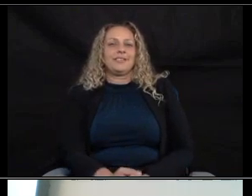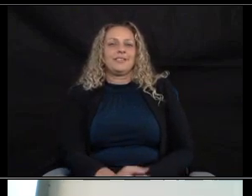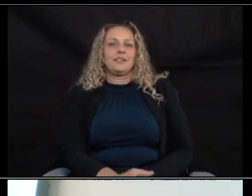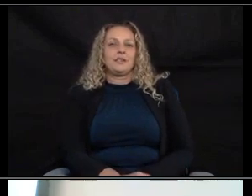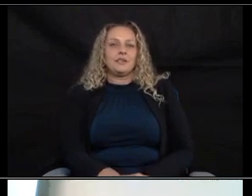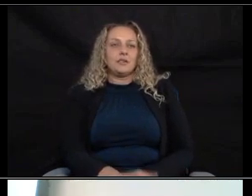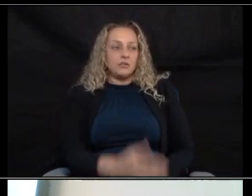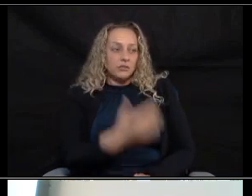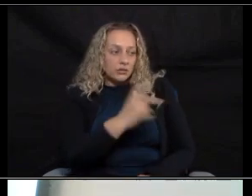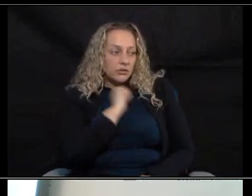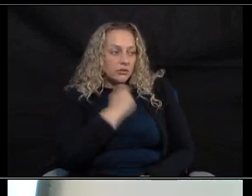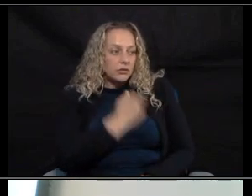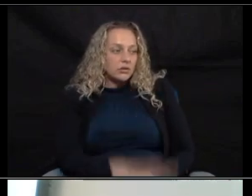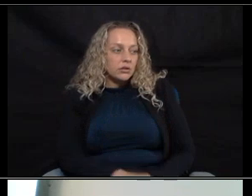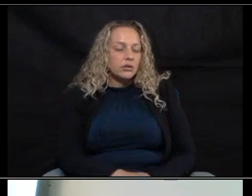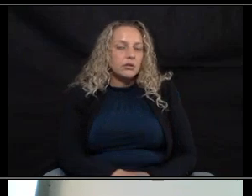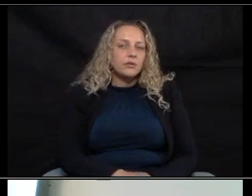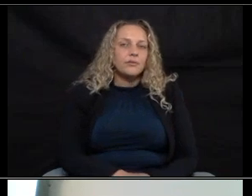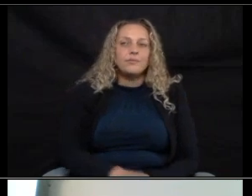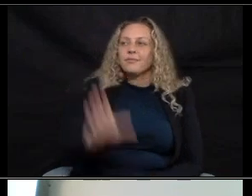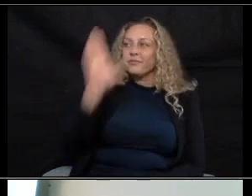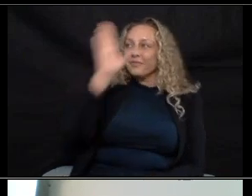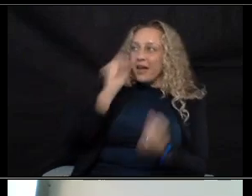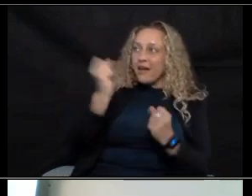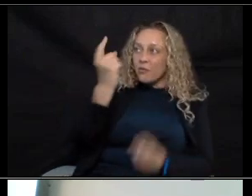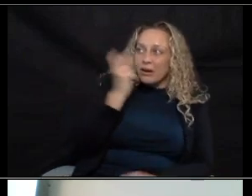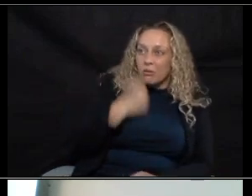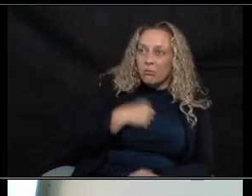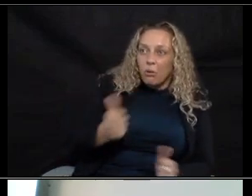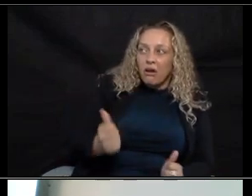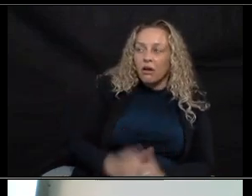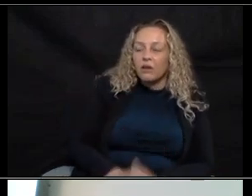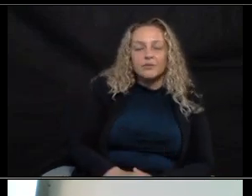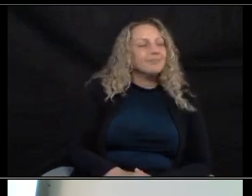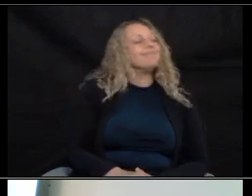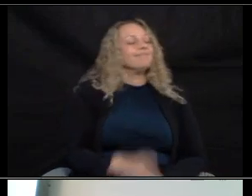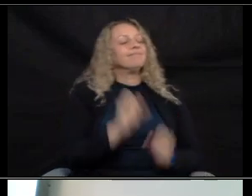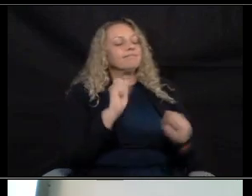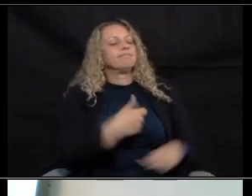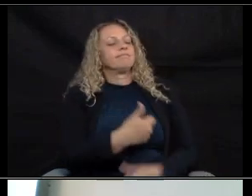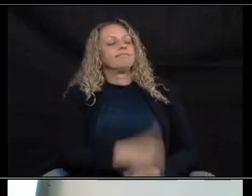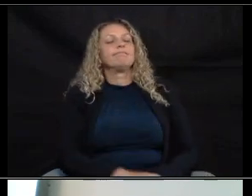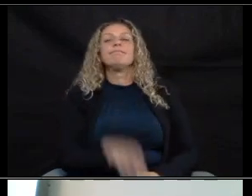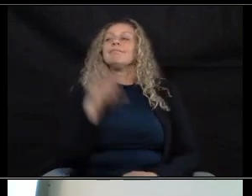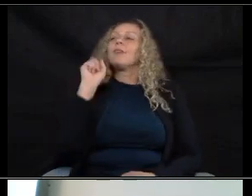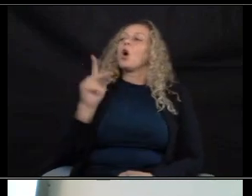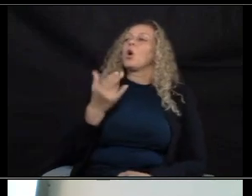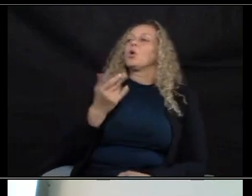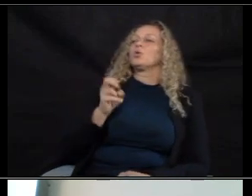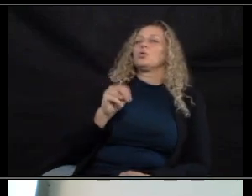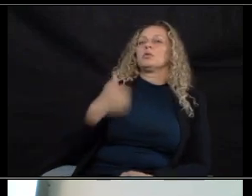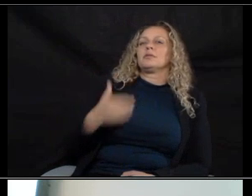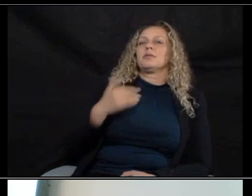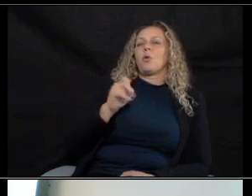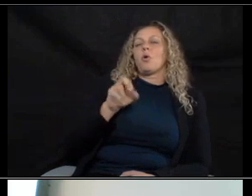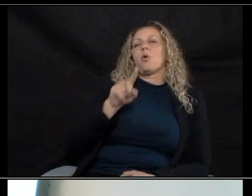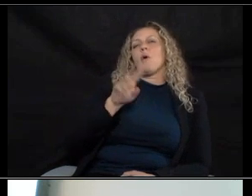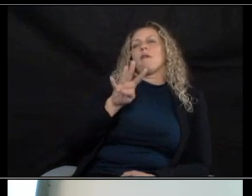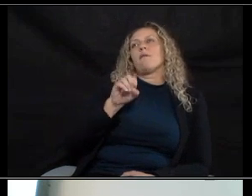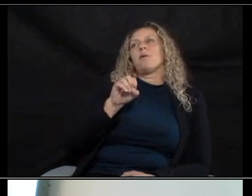Hi. Susan, you're unmuted. Can everyone hear me okay? Yes, we can. Okay, Susan Oyer, 140